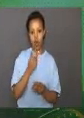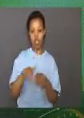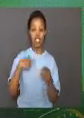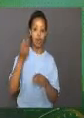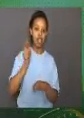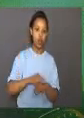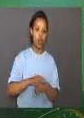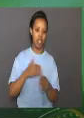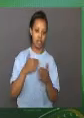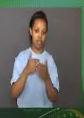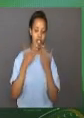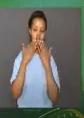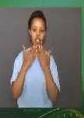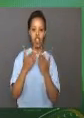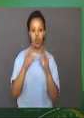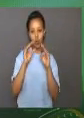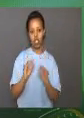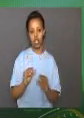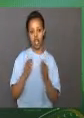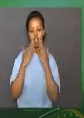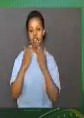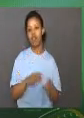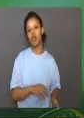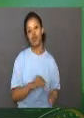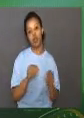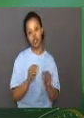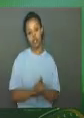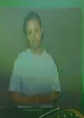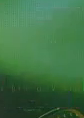next time, thank you, teacher. Thank you, students.